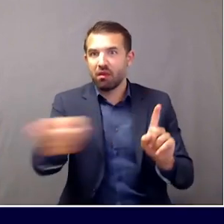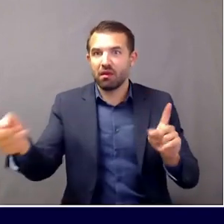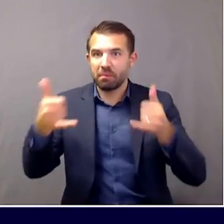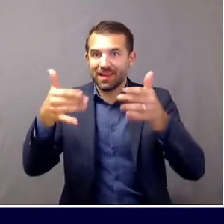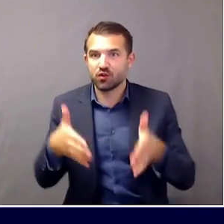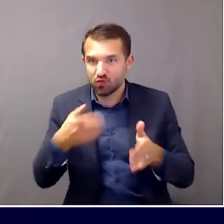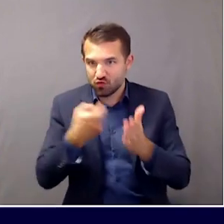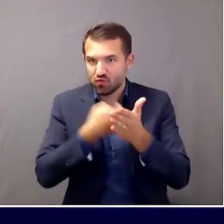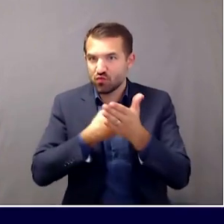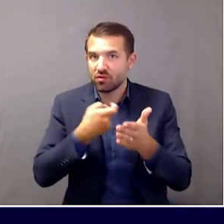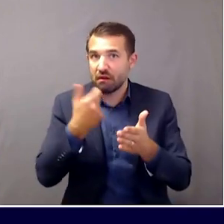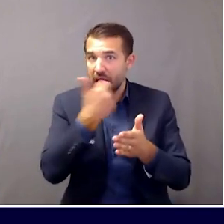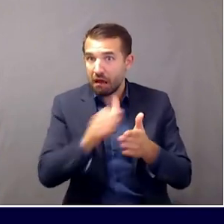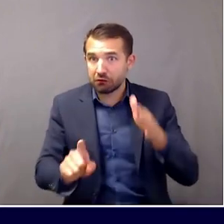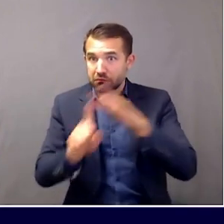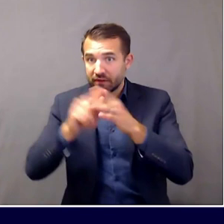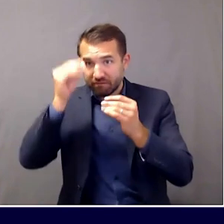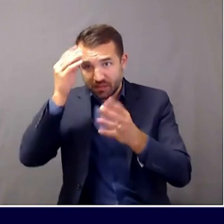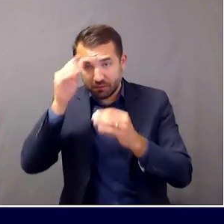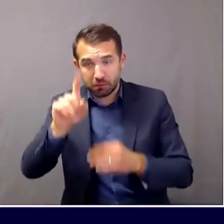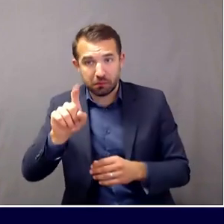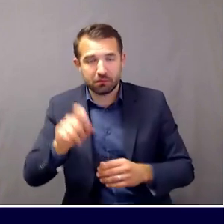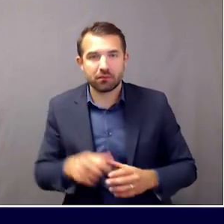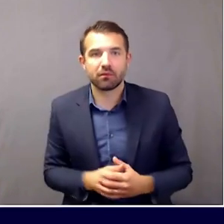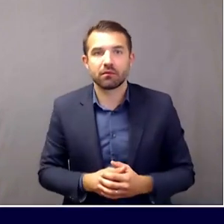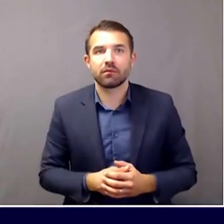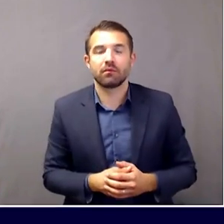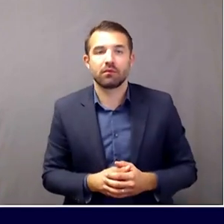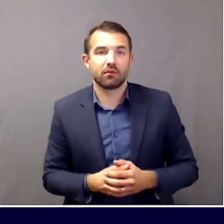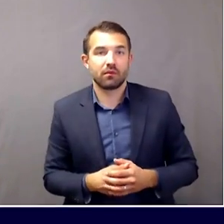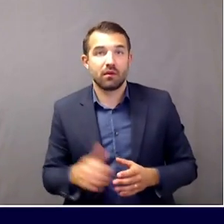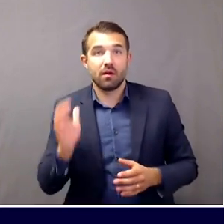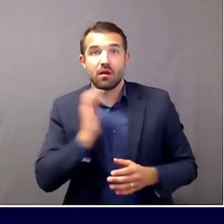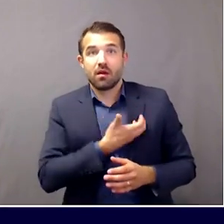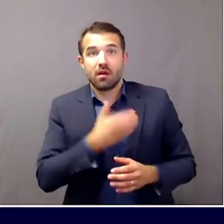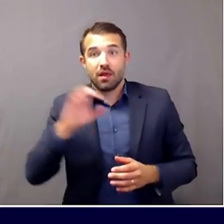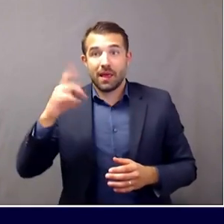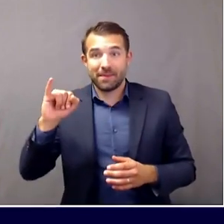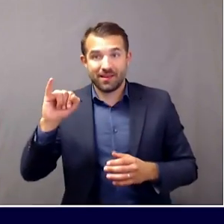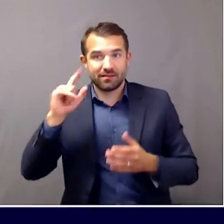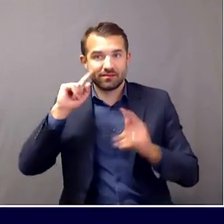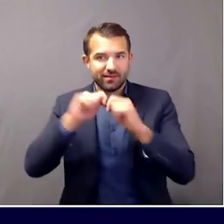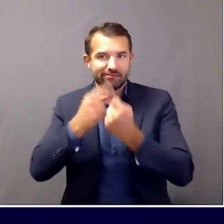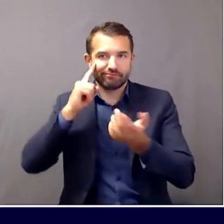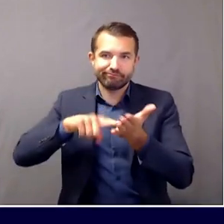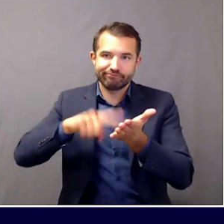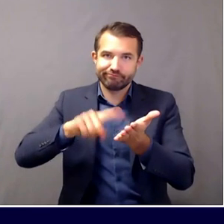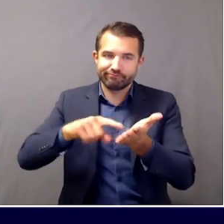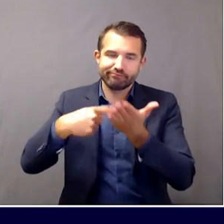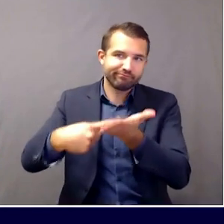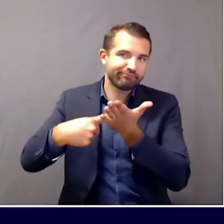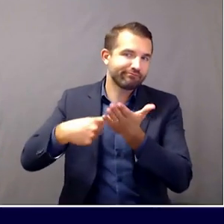latest on that as well as other situations. We are aware of one individual that we are who